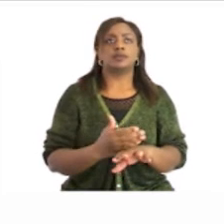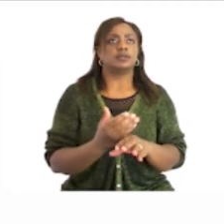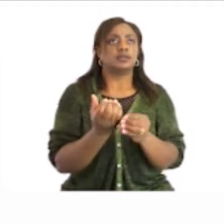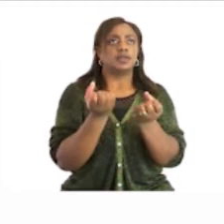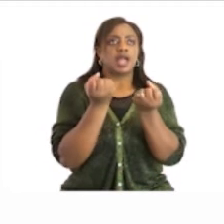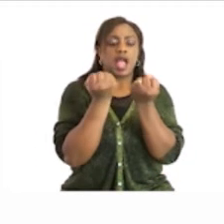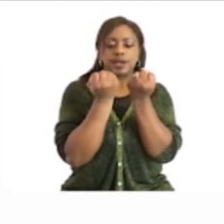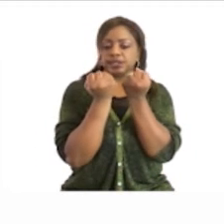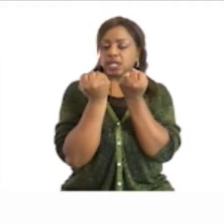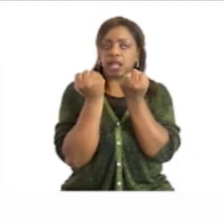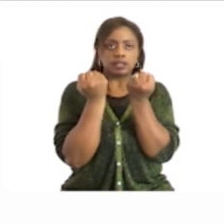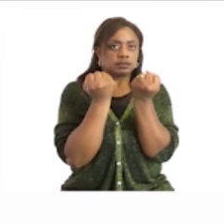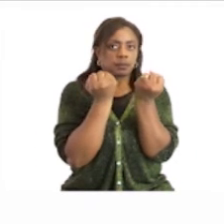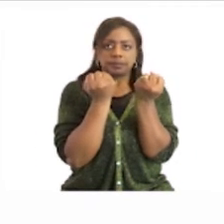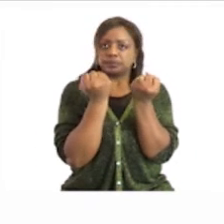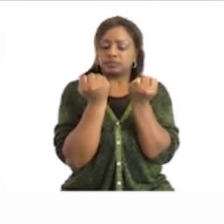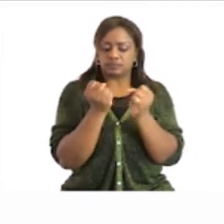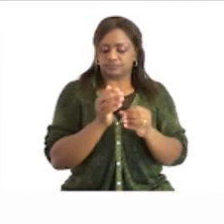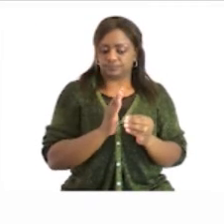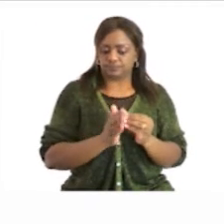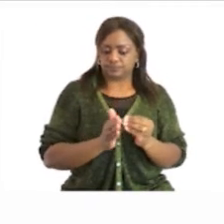whole lot types of food.